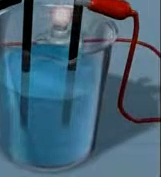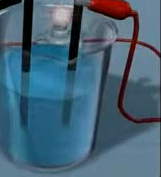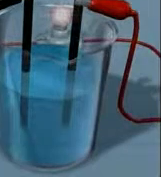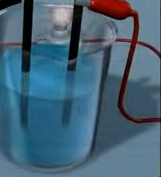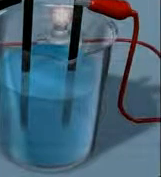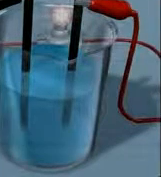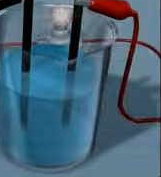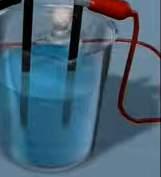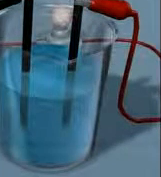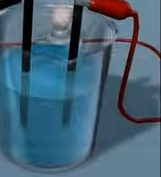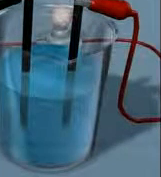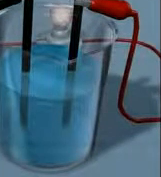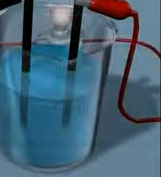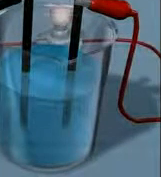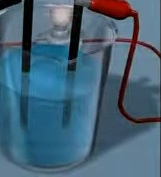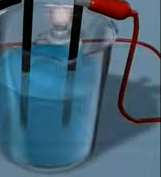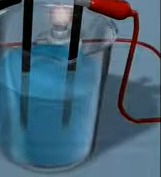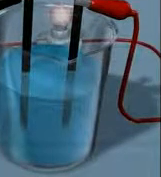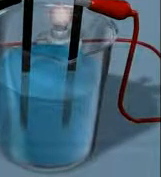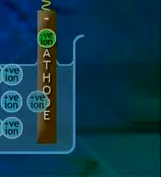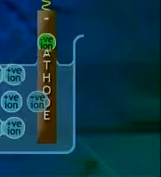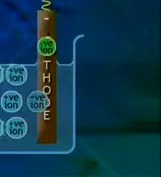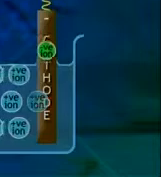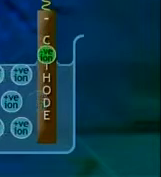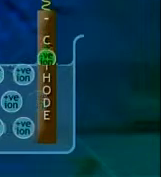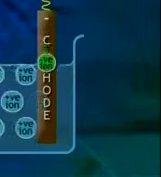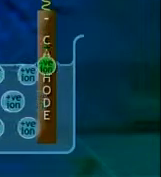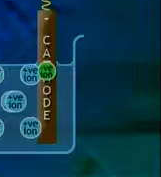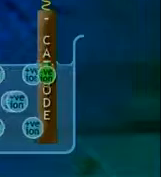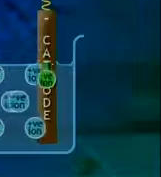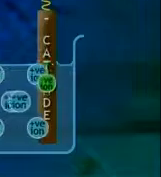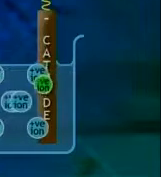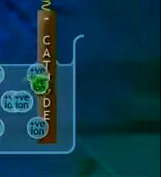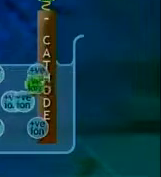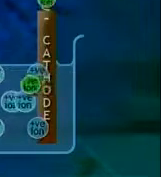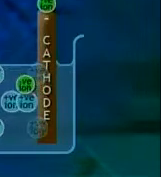and the other is called the anode,